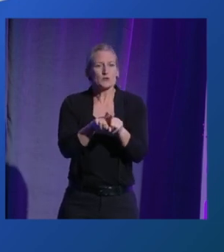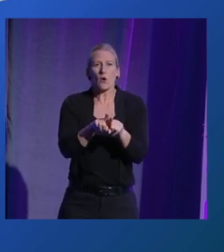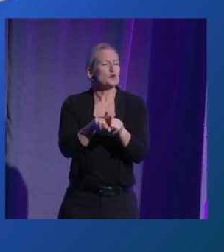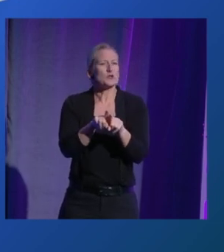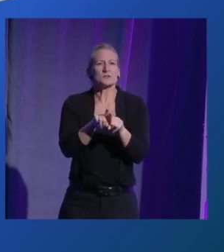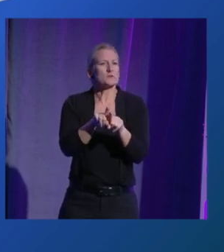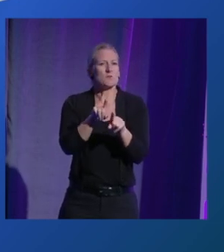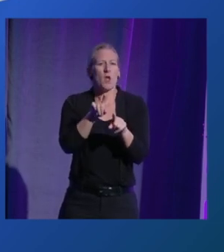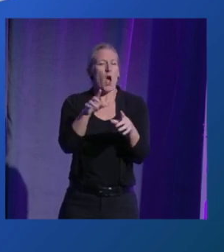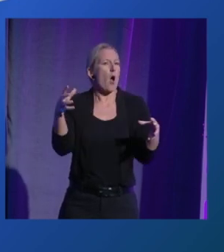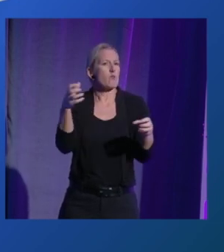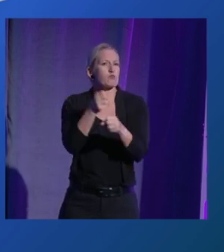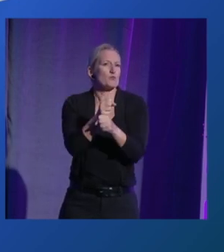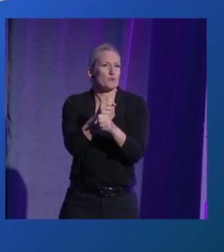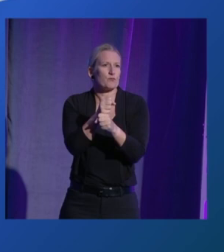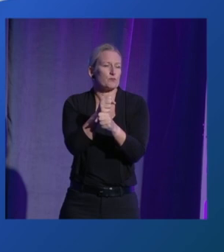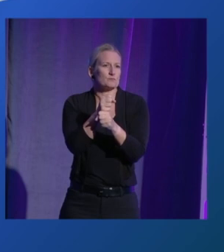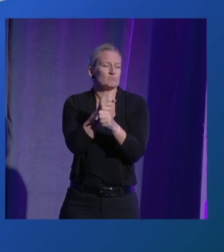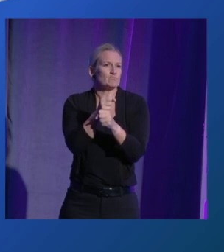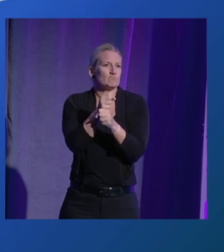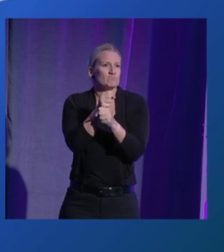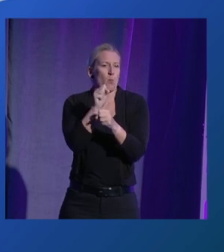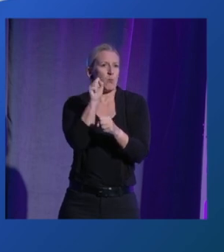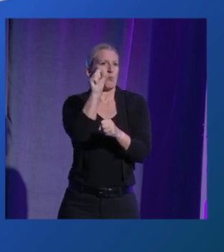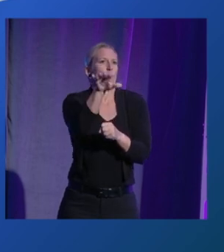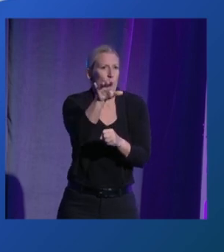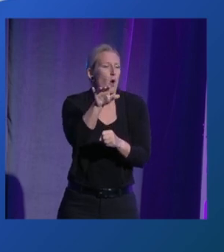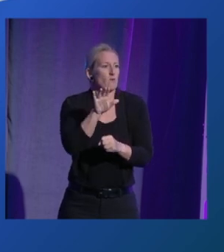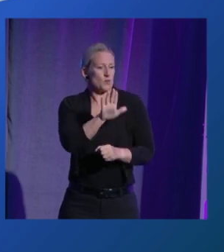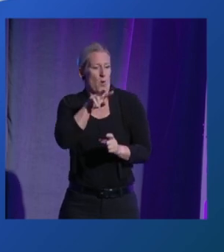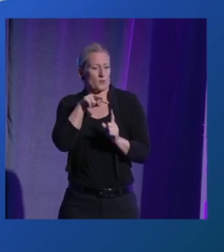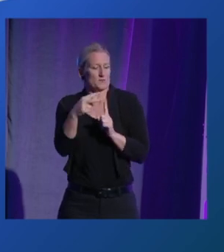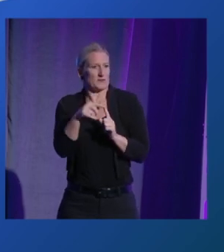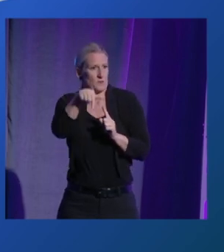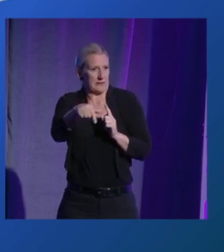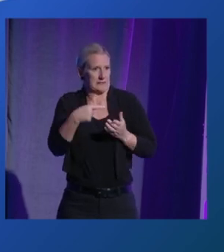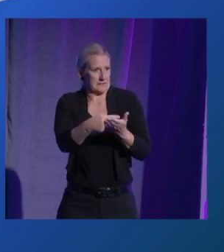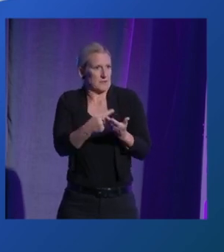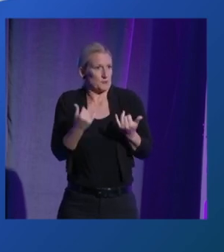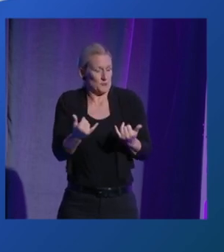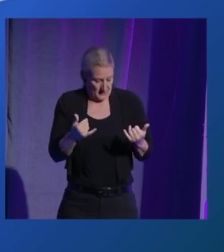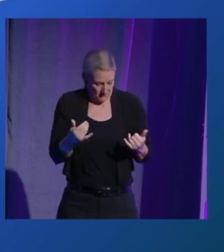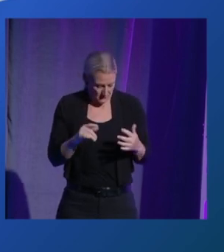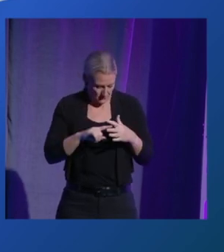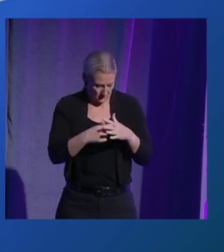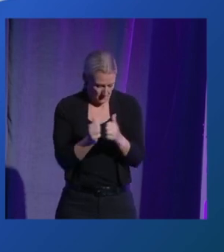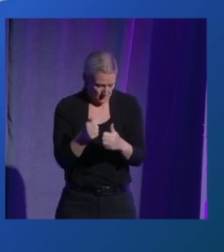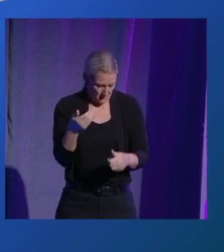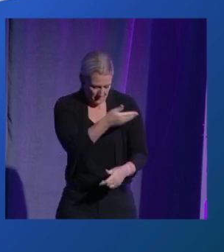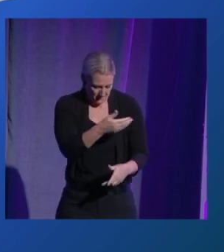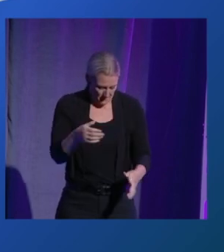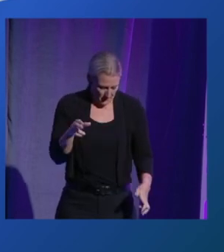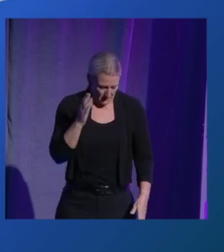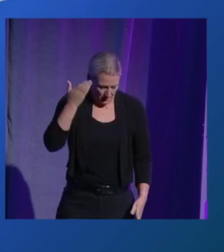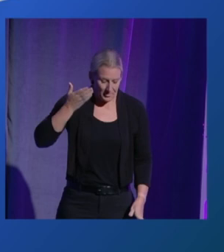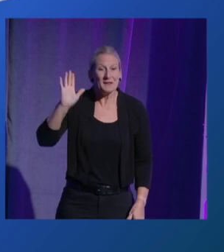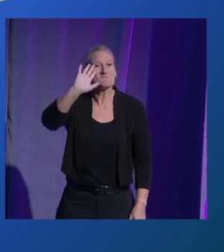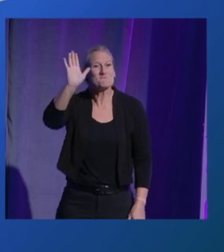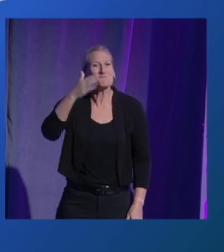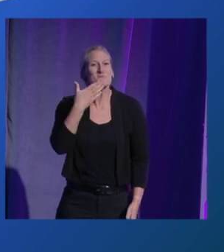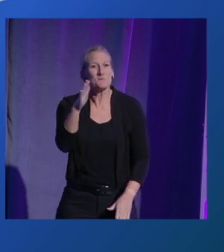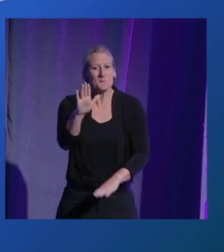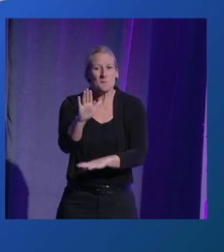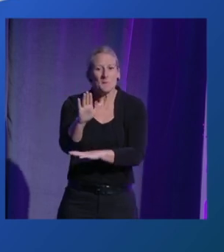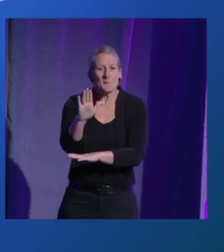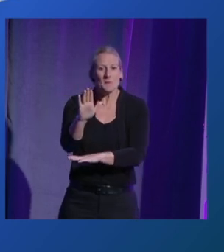overview of what perspective you're bringing to this discussion today so I will start with you Dave okay good afternoon my